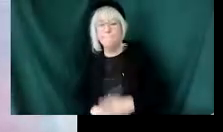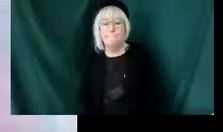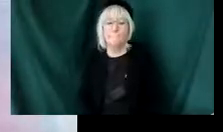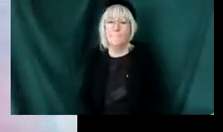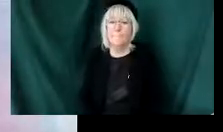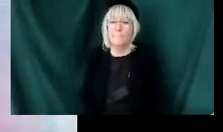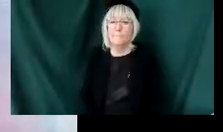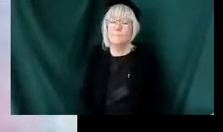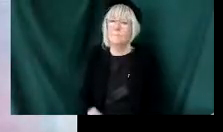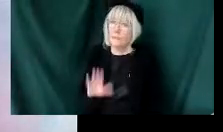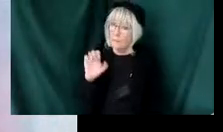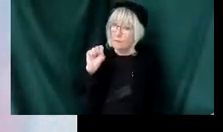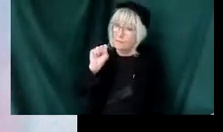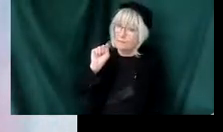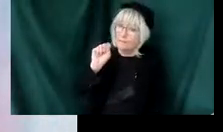So for the stem,